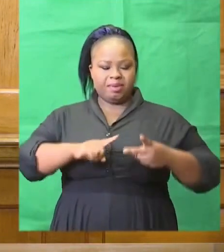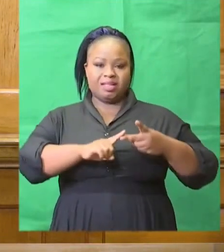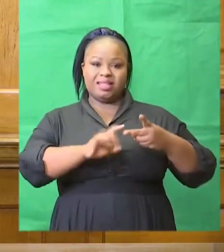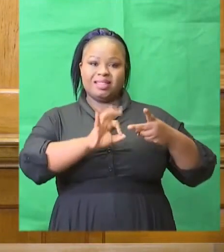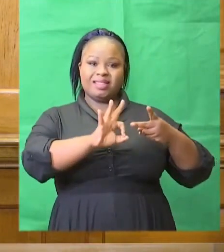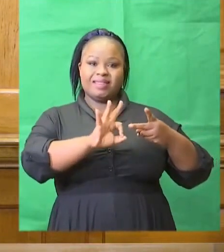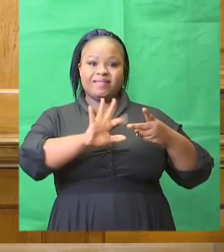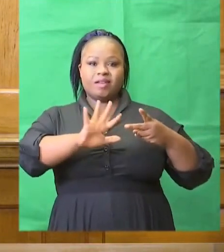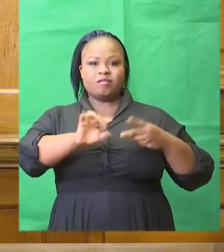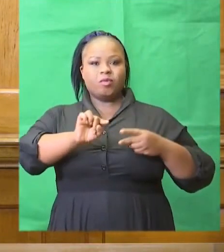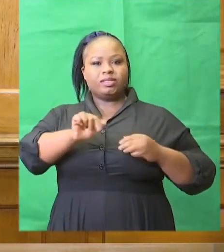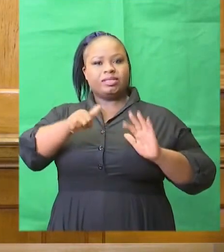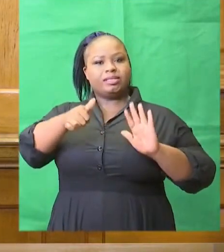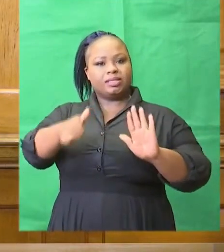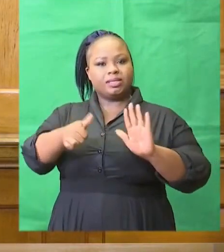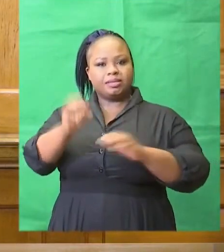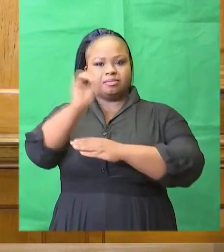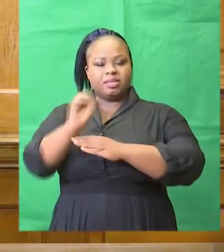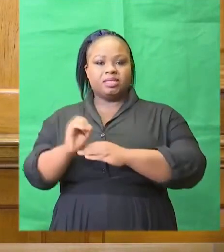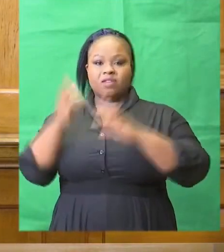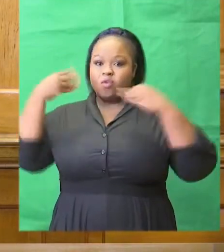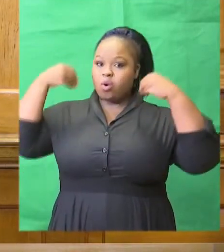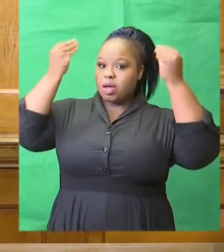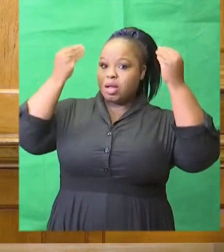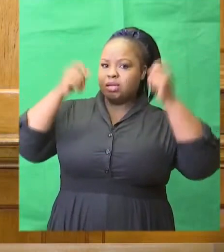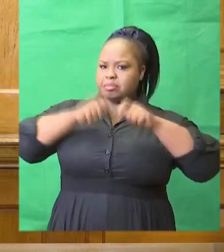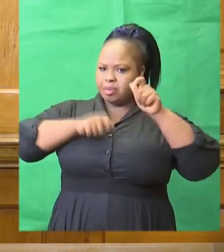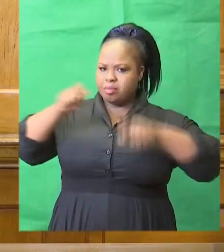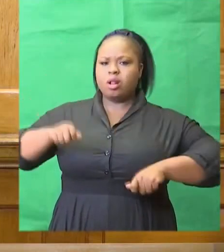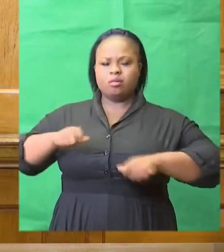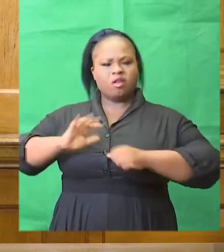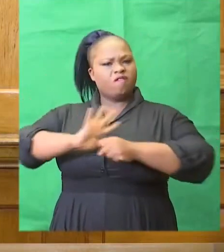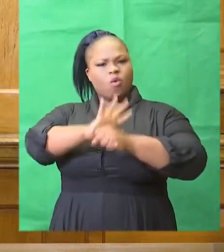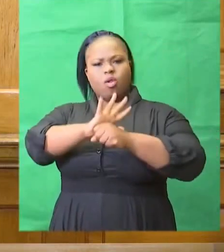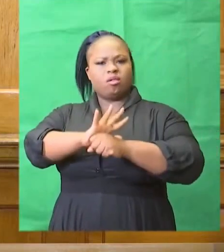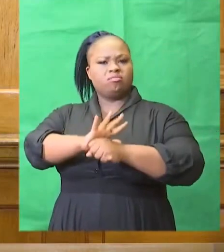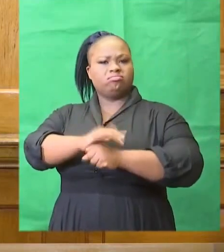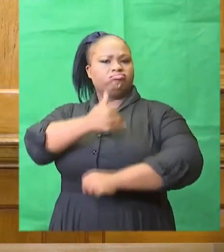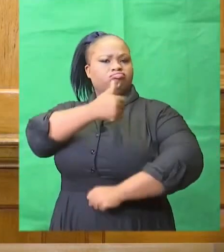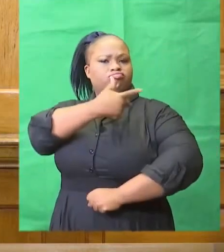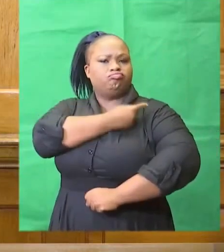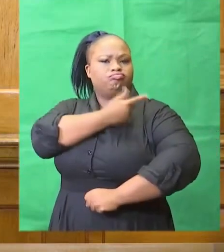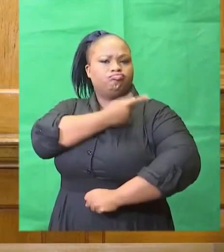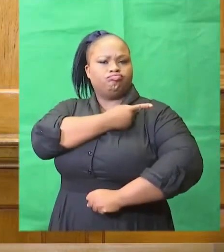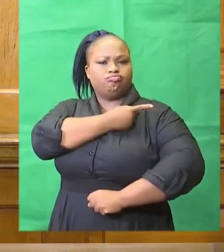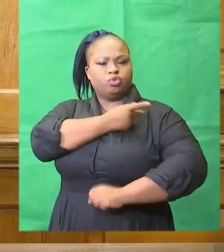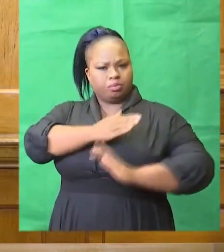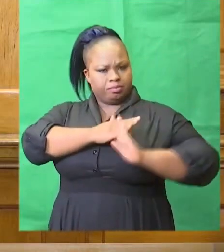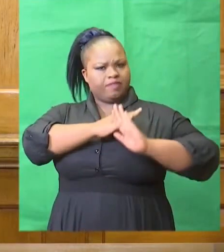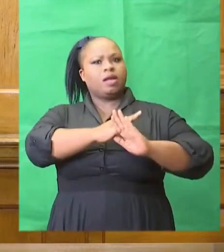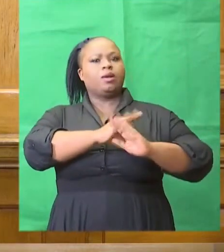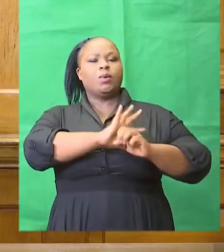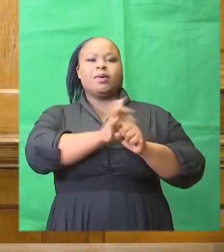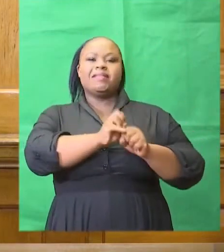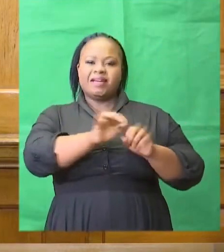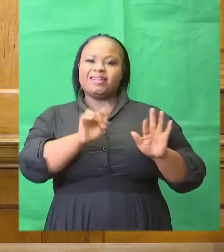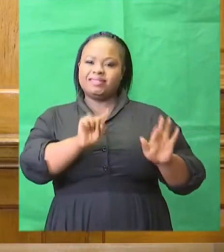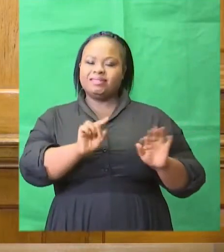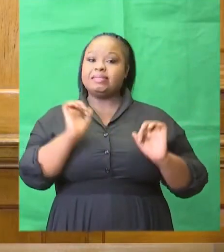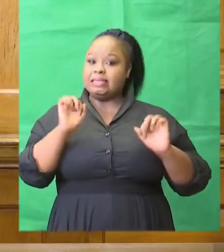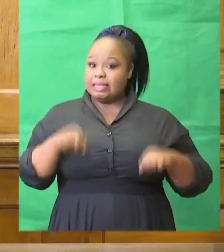of adult South Africans are fully vaccinated against COVID-19. Significantly,